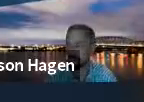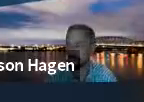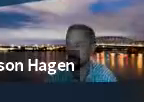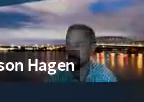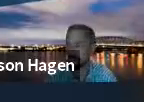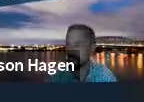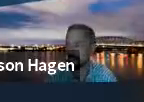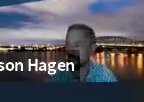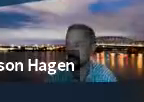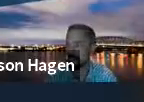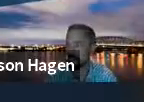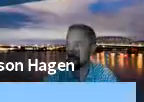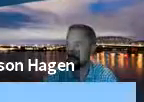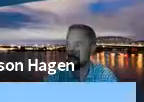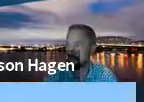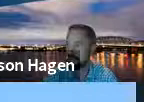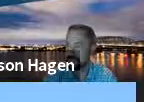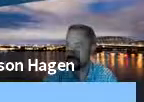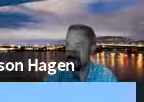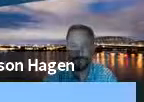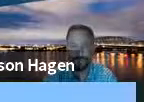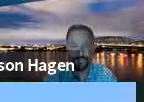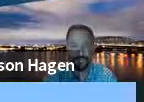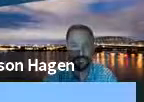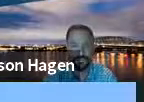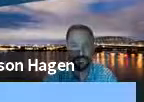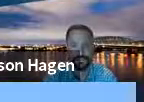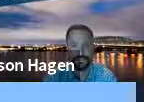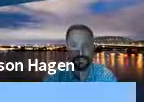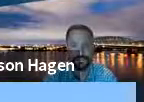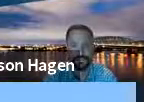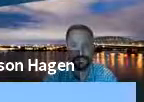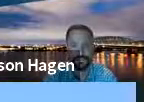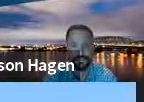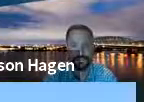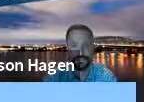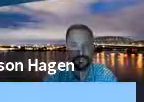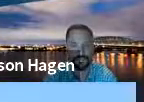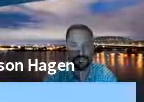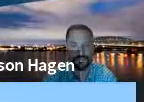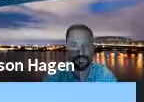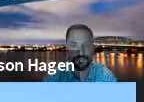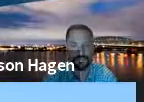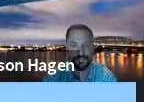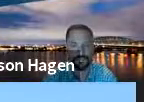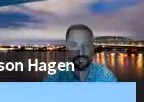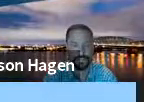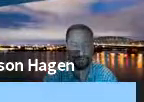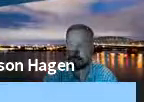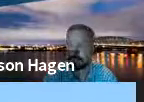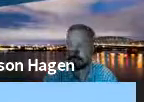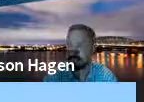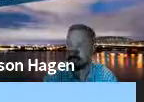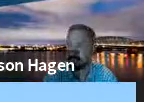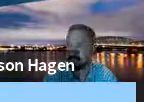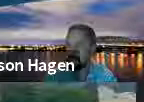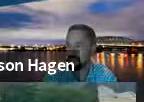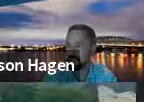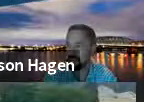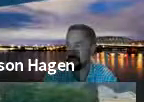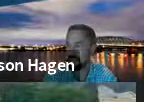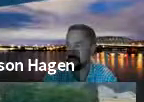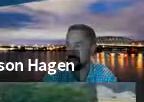My name is Sam Kim. I've been a resident of Clark County since 1990. And, you know, I'm working in Washington County in